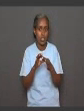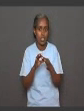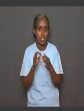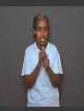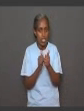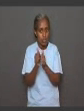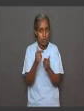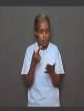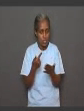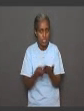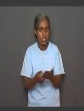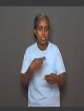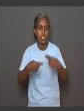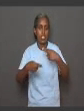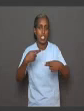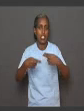this relationship.